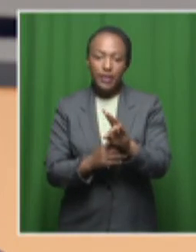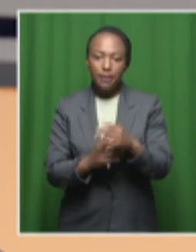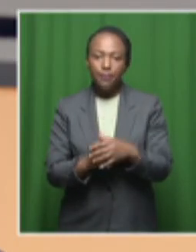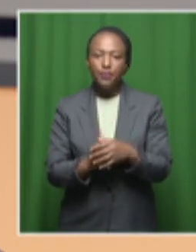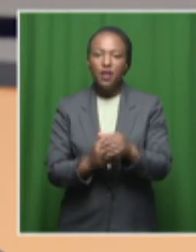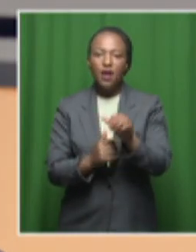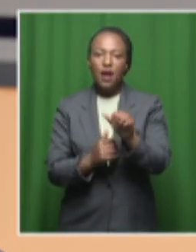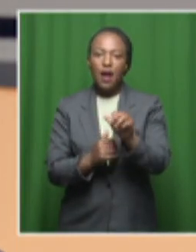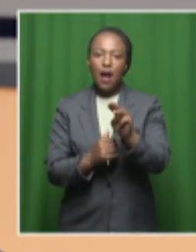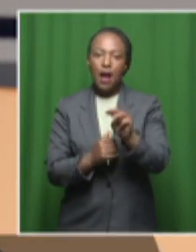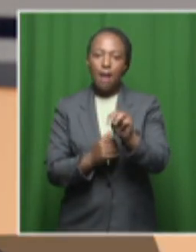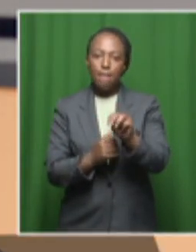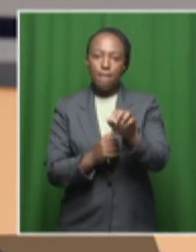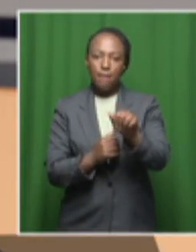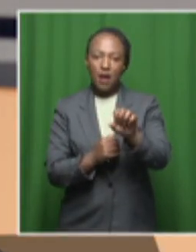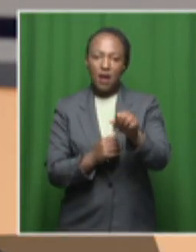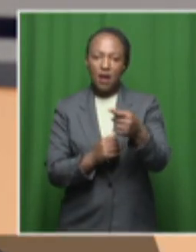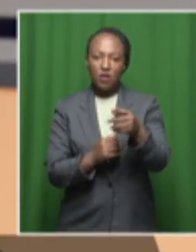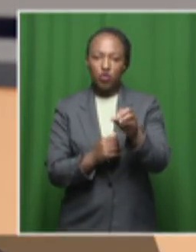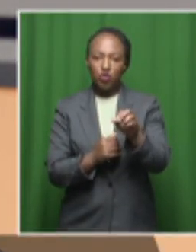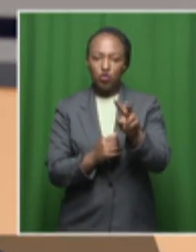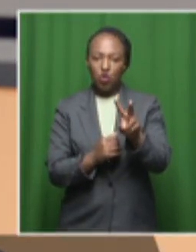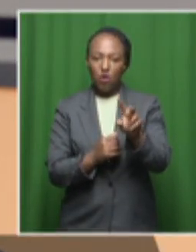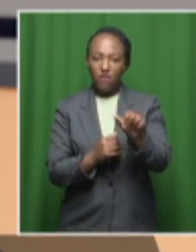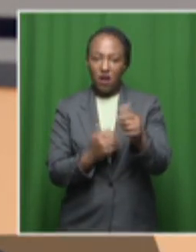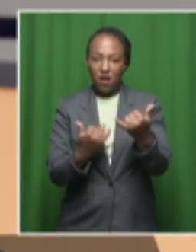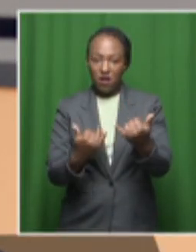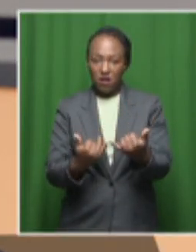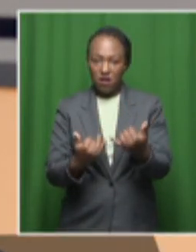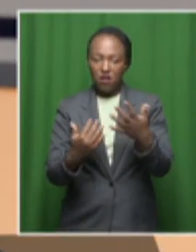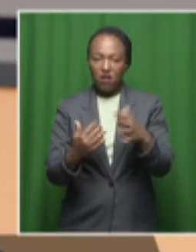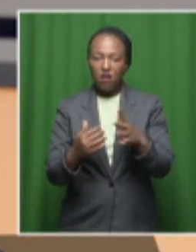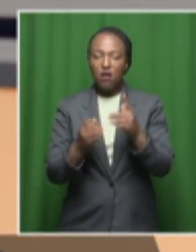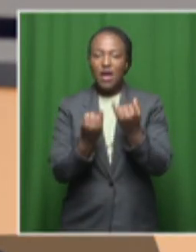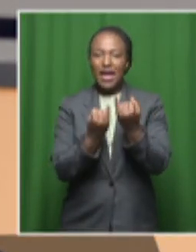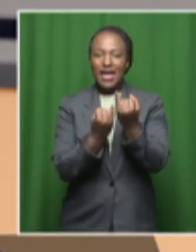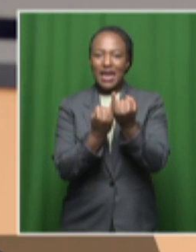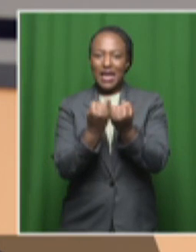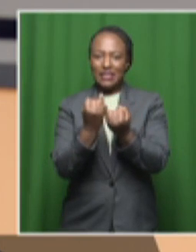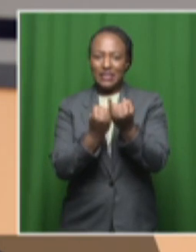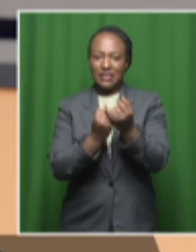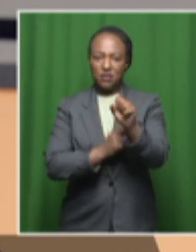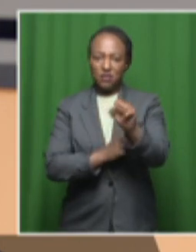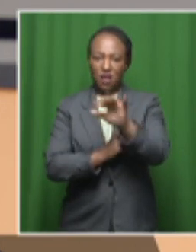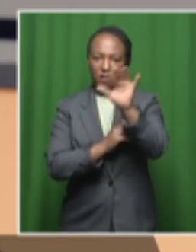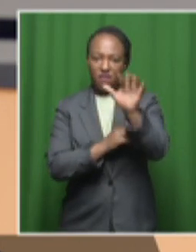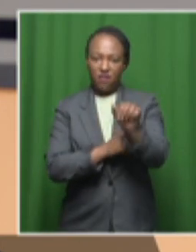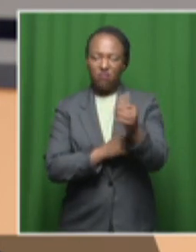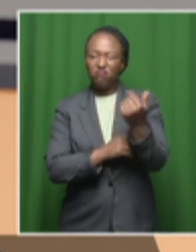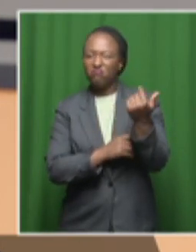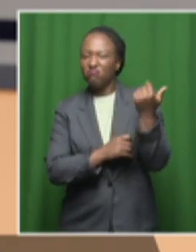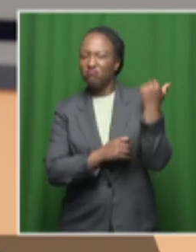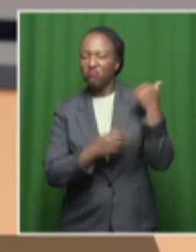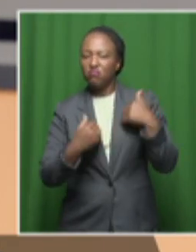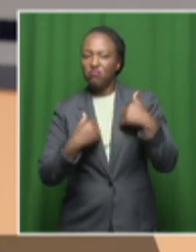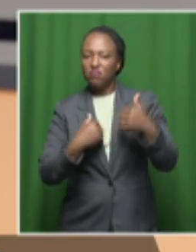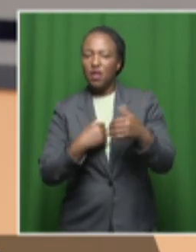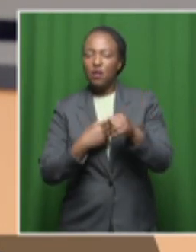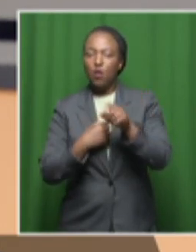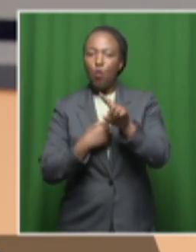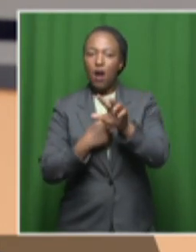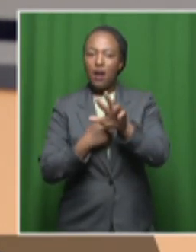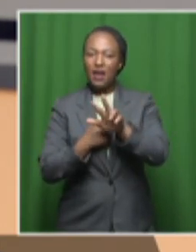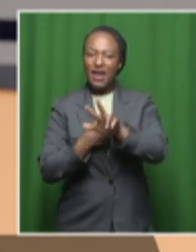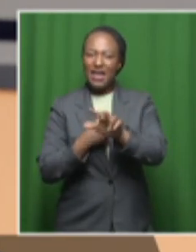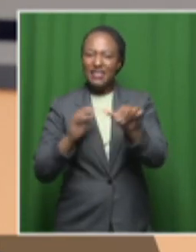The Amashova Cycle Race is one of the standout races on the South African calendar, and it started in 1986. The race